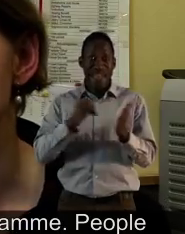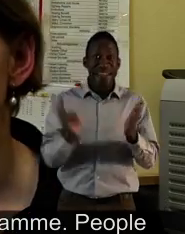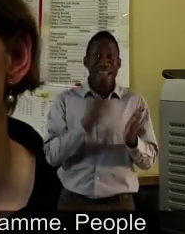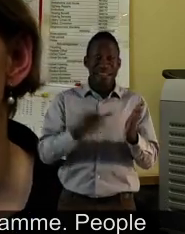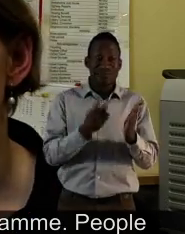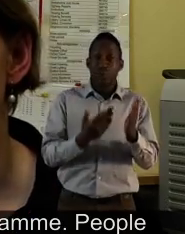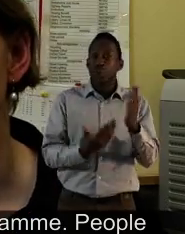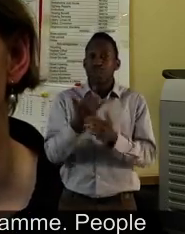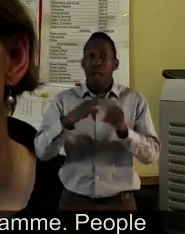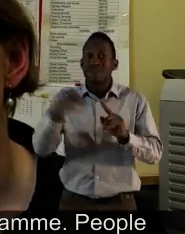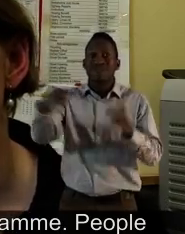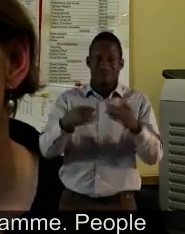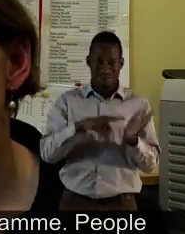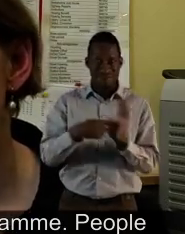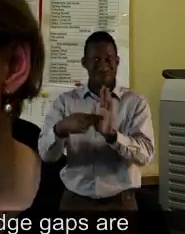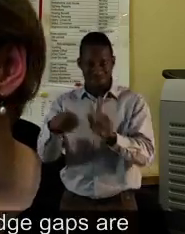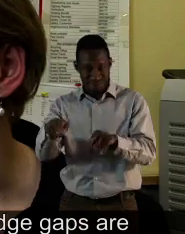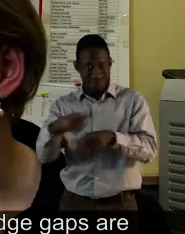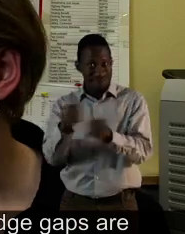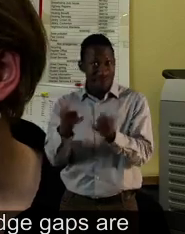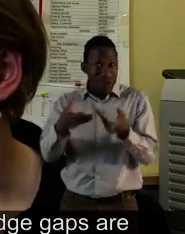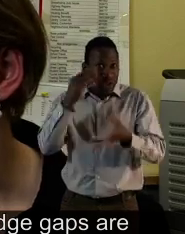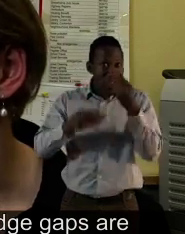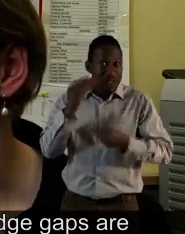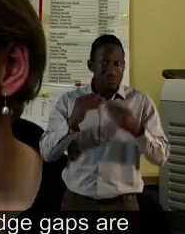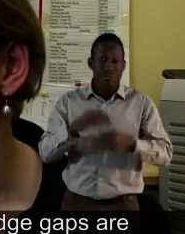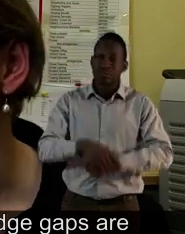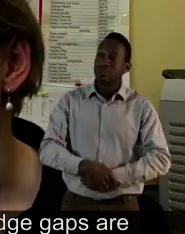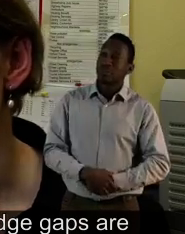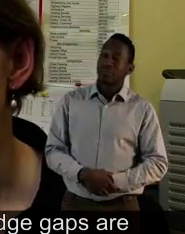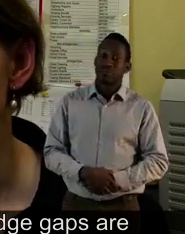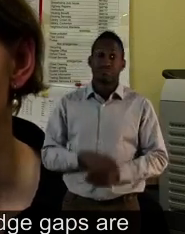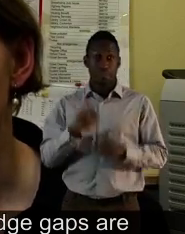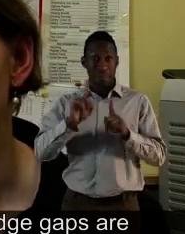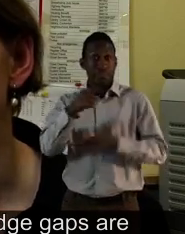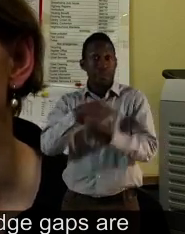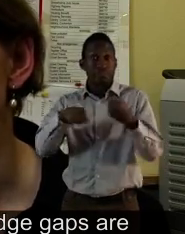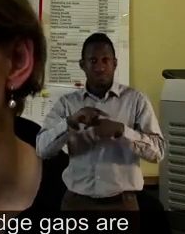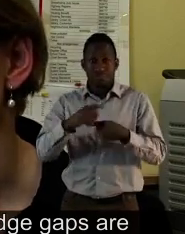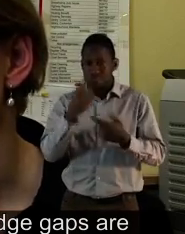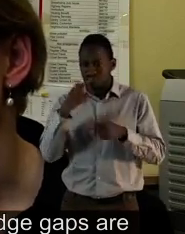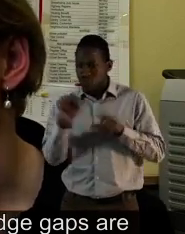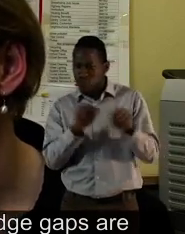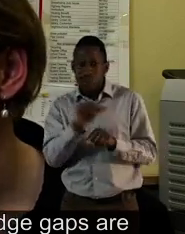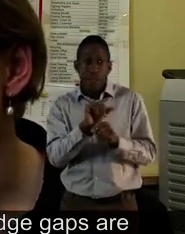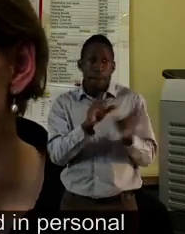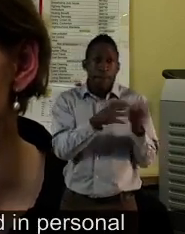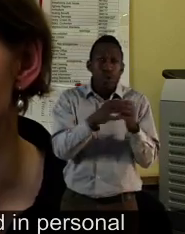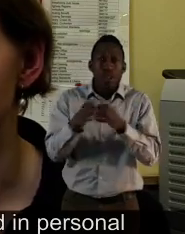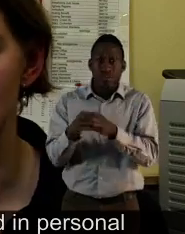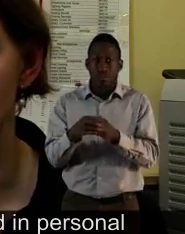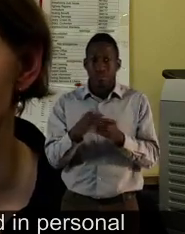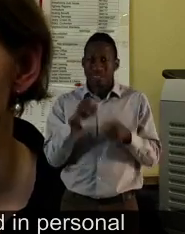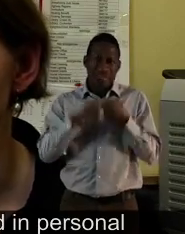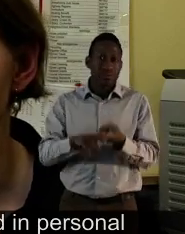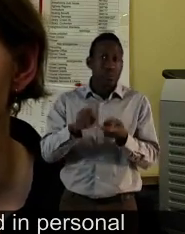choose which modules they want to do, depending on where their knowledge gaps are, or where they feel they need a refresher, or if it's